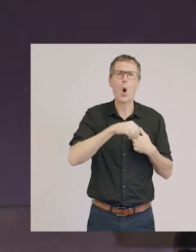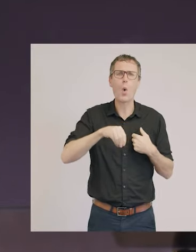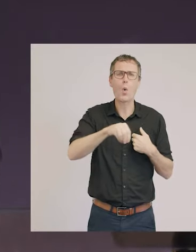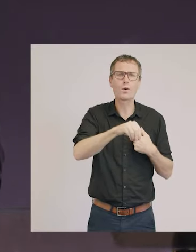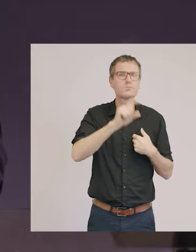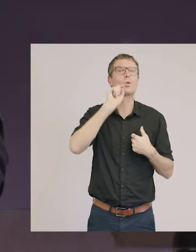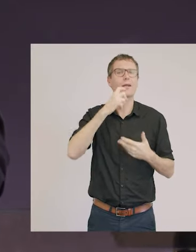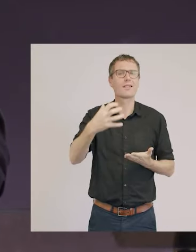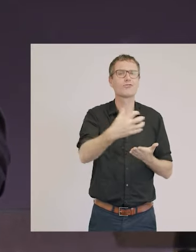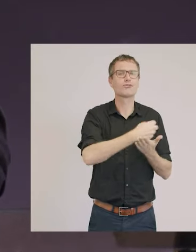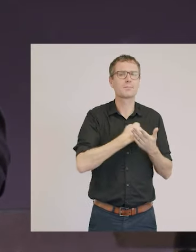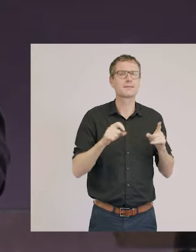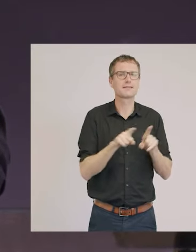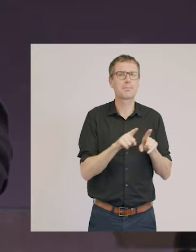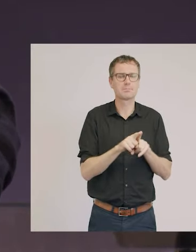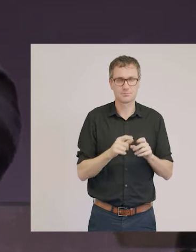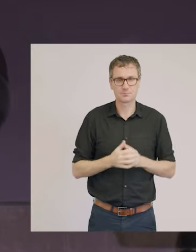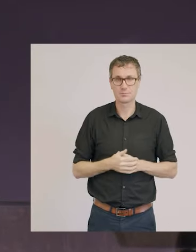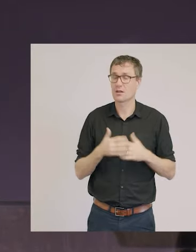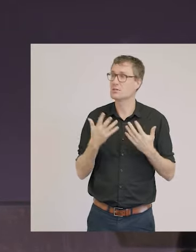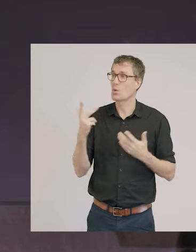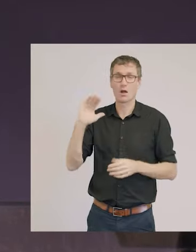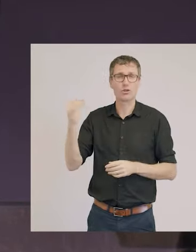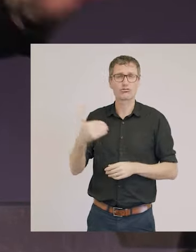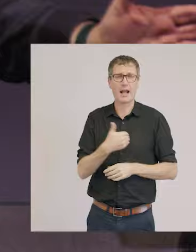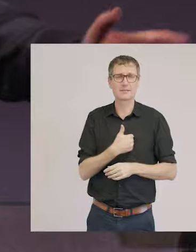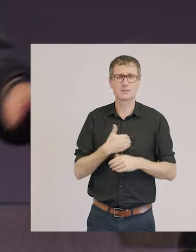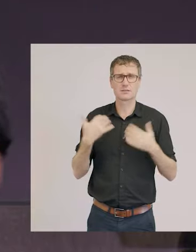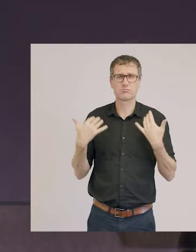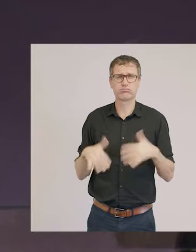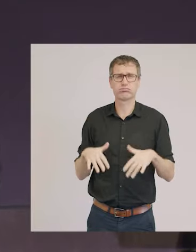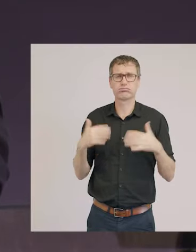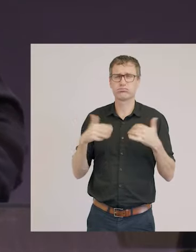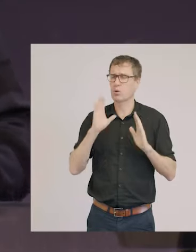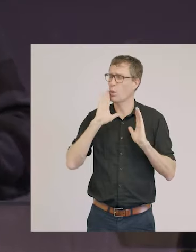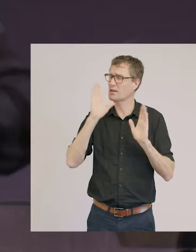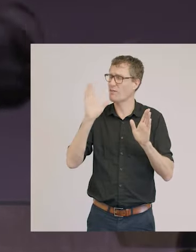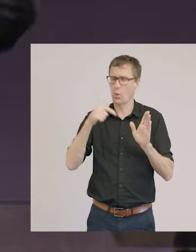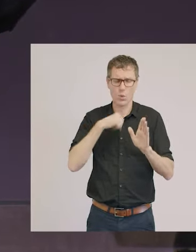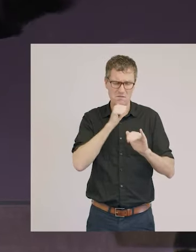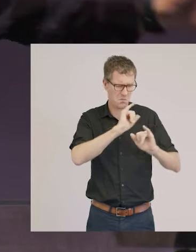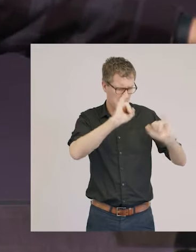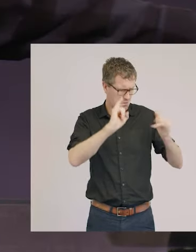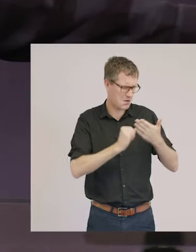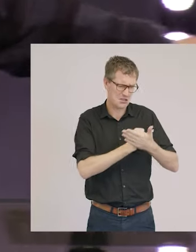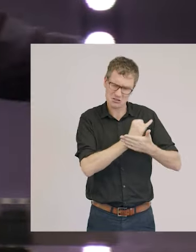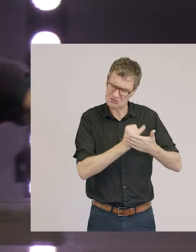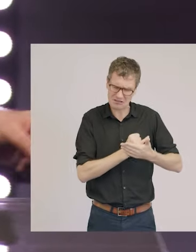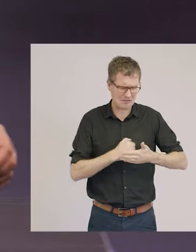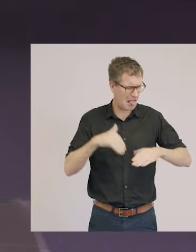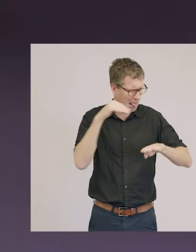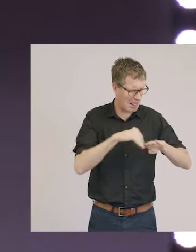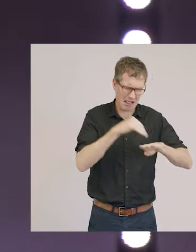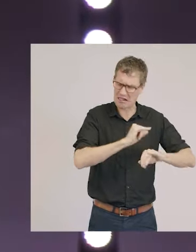shall reap. And so the thing is, yes, grace is outrageously wonderful. You can commit the worst sins on the